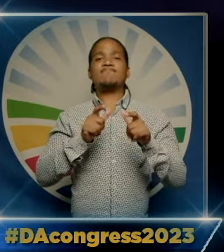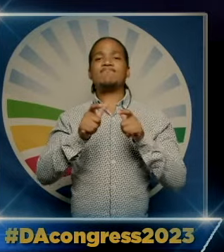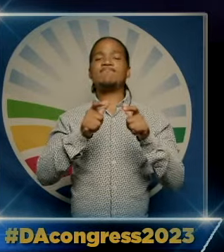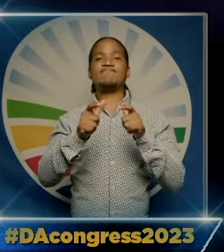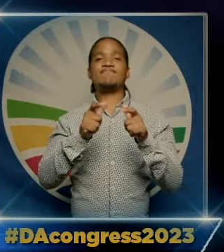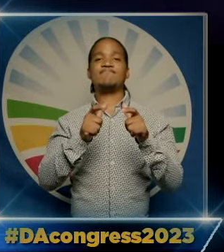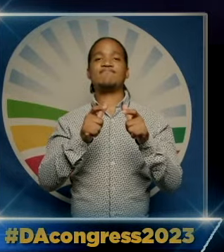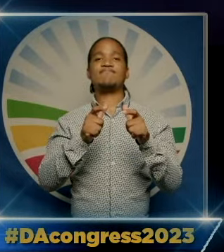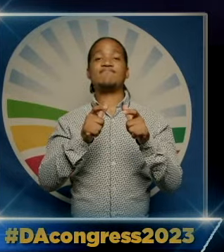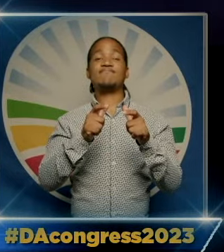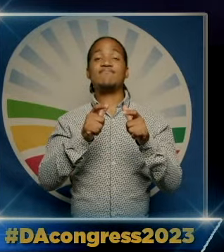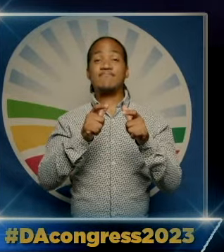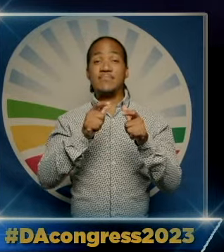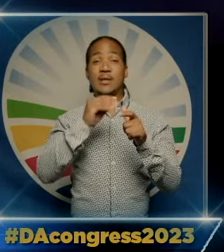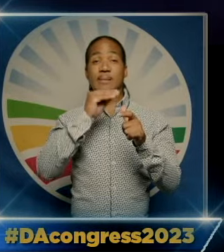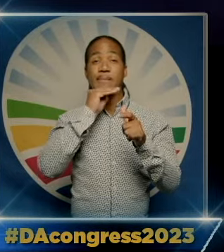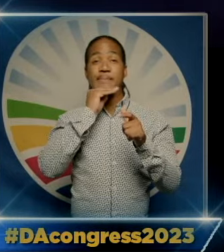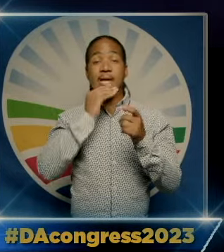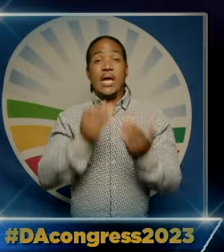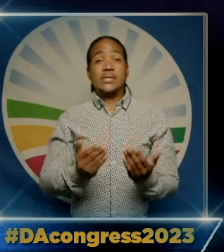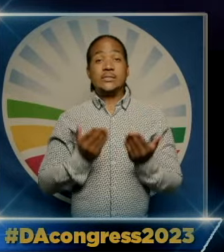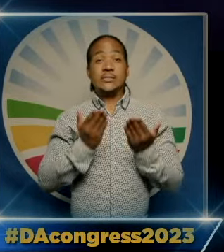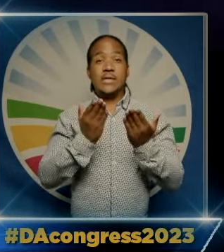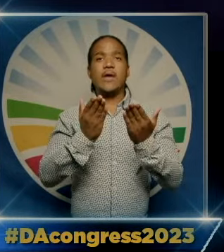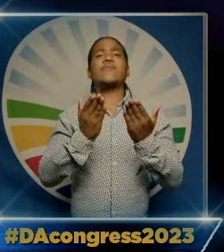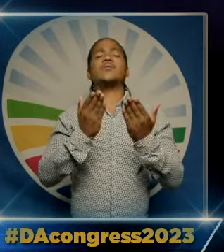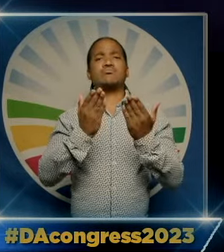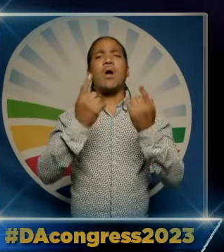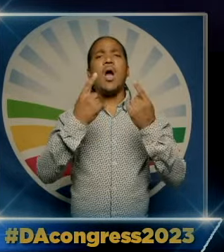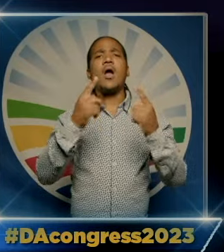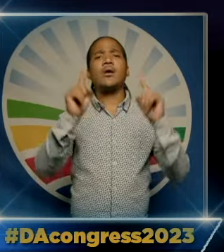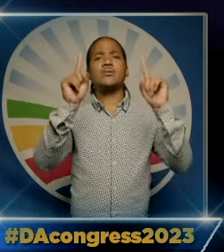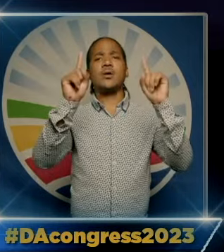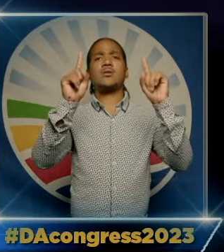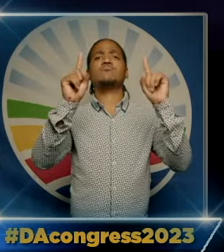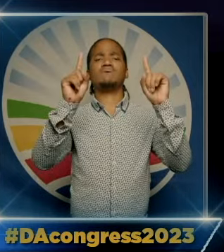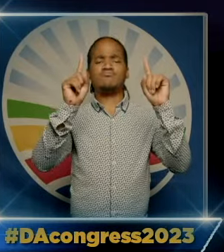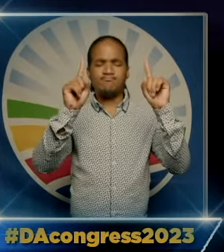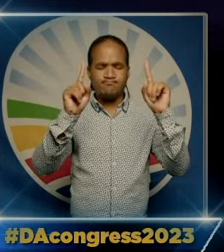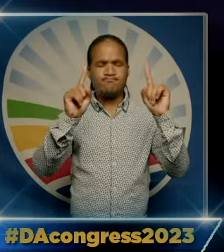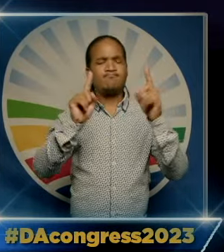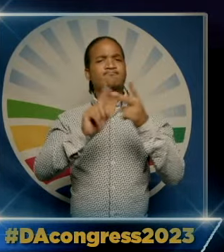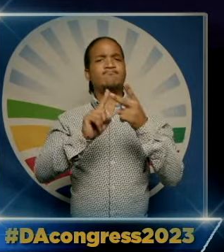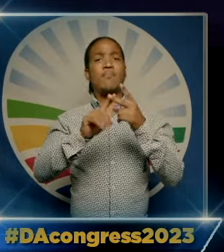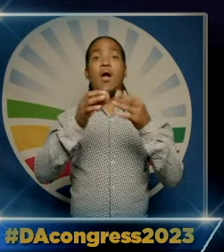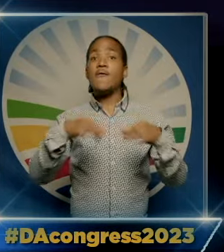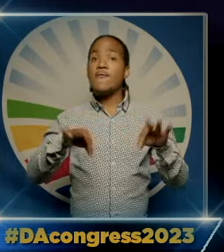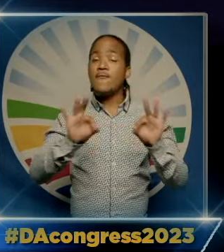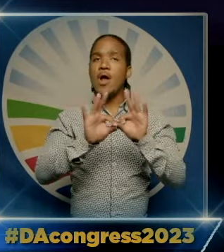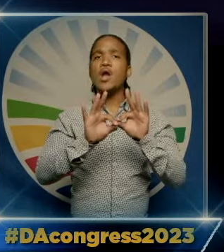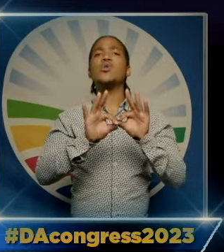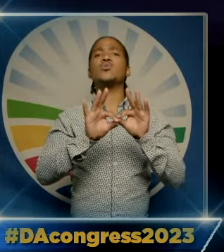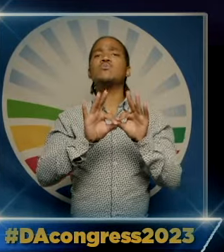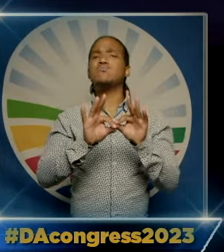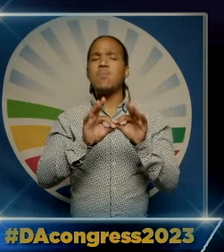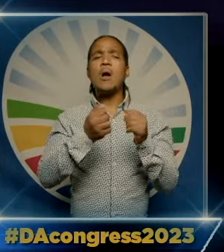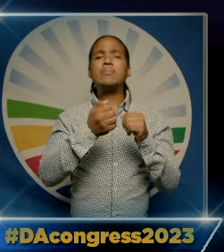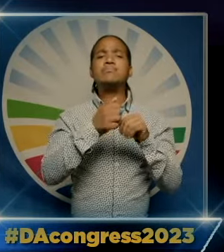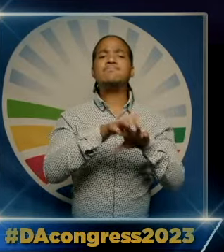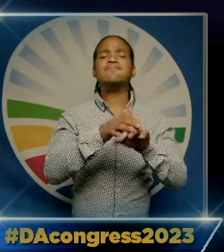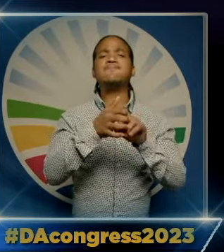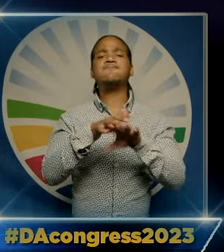This means that our excellent service delivery policies and our fundamental values are implemented in Midvaal